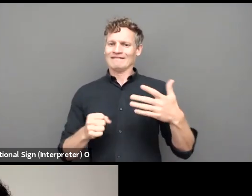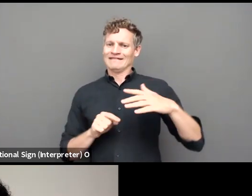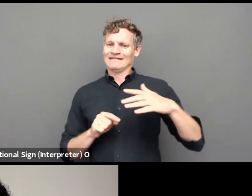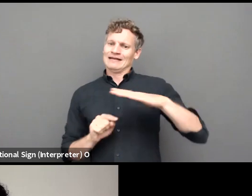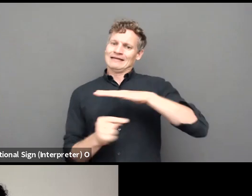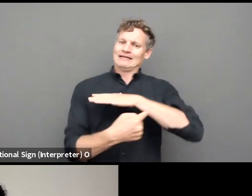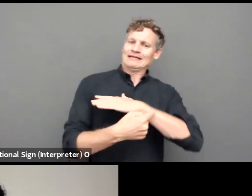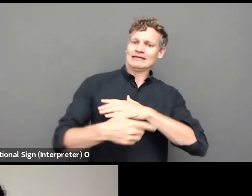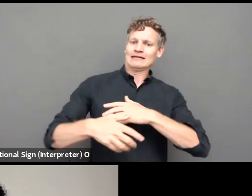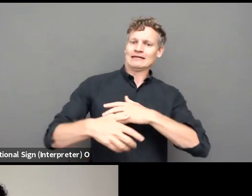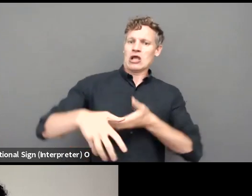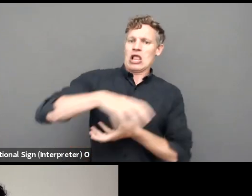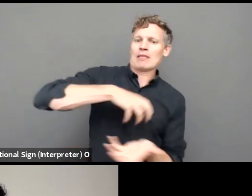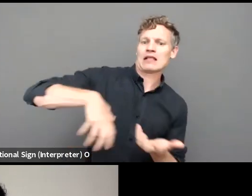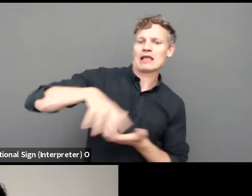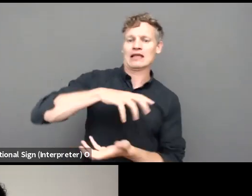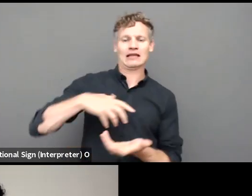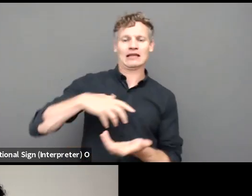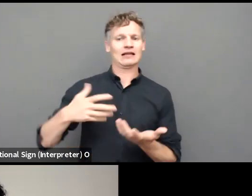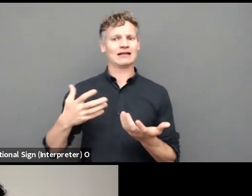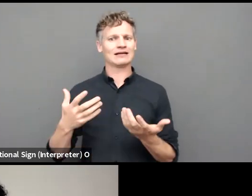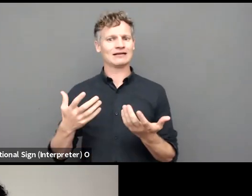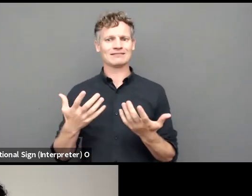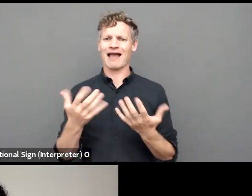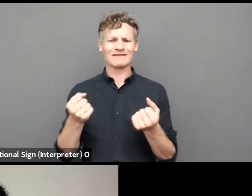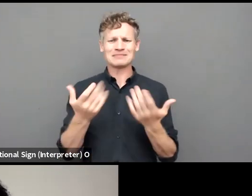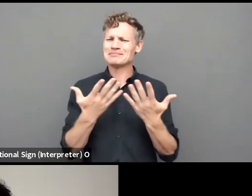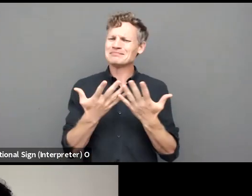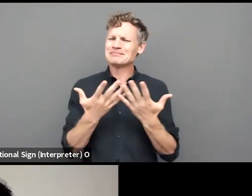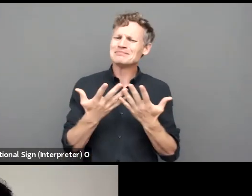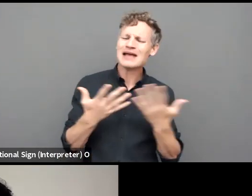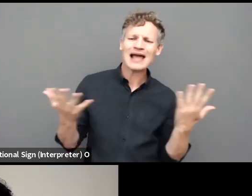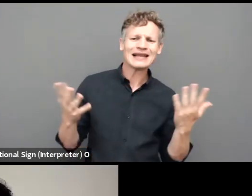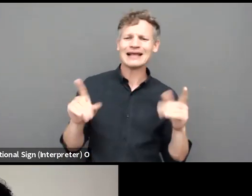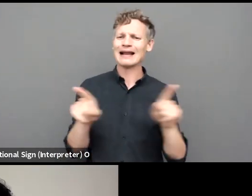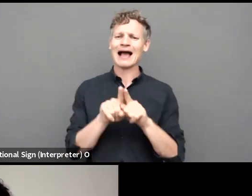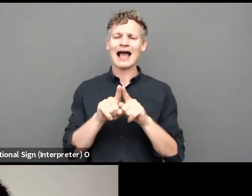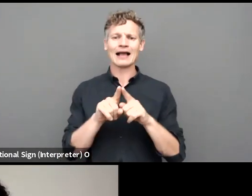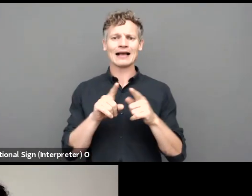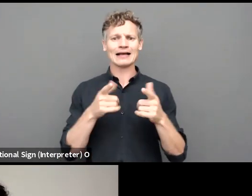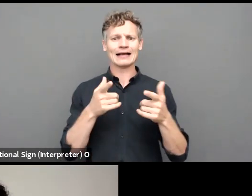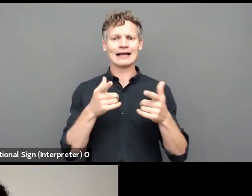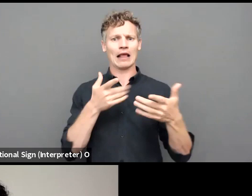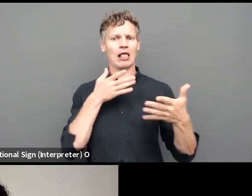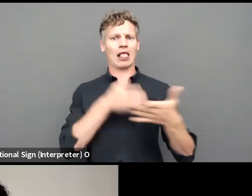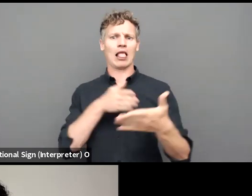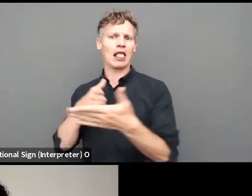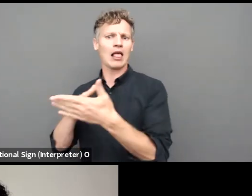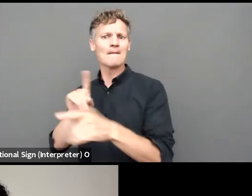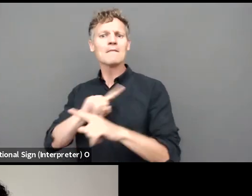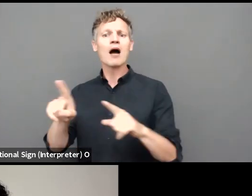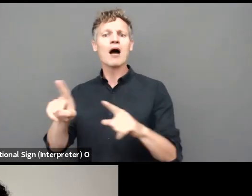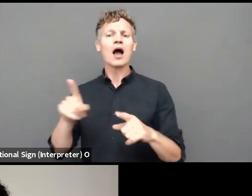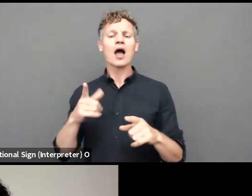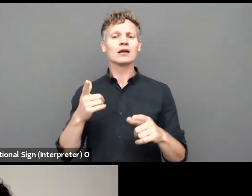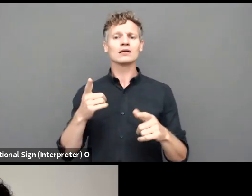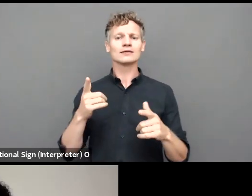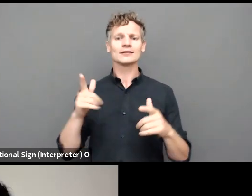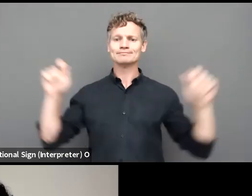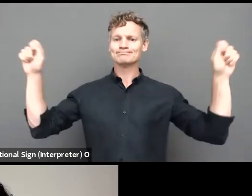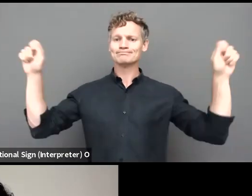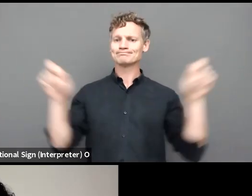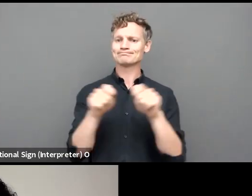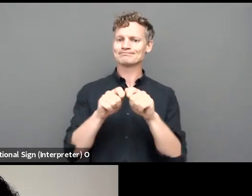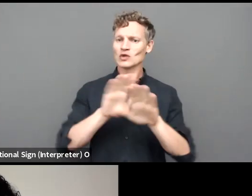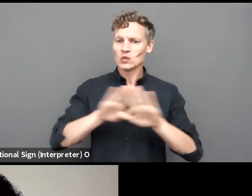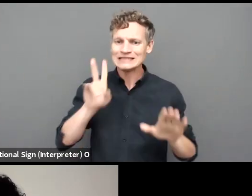those hidden obstacles to equality. Well, mostly hidden. So we talk about unequal care burdens. We talk